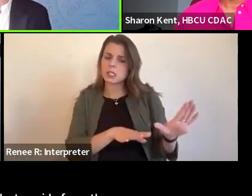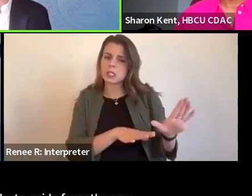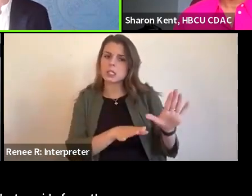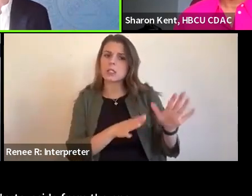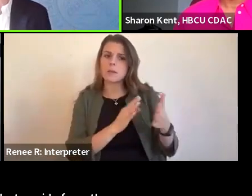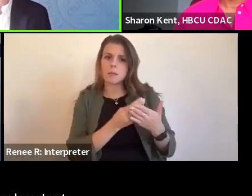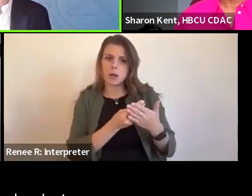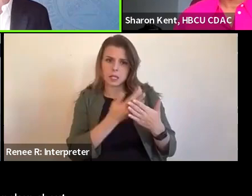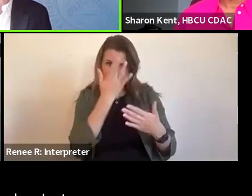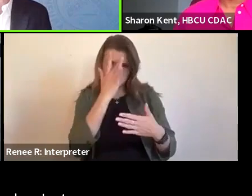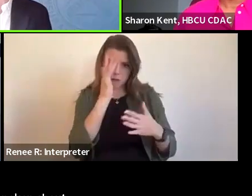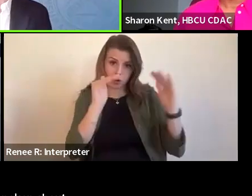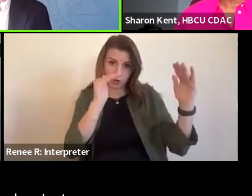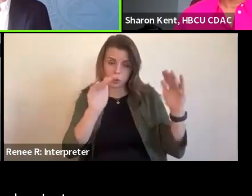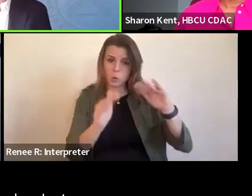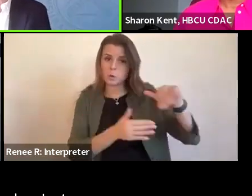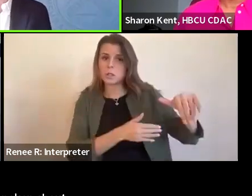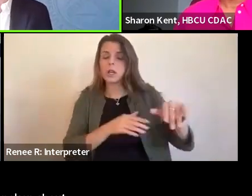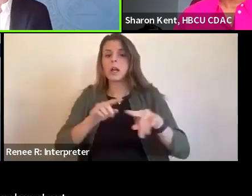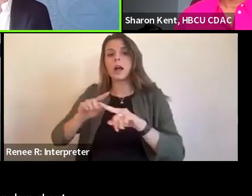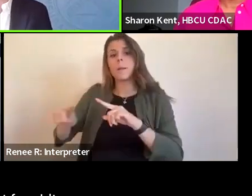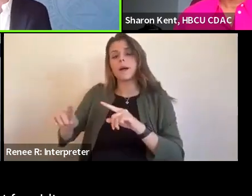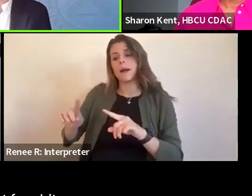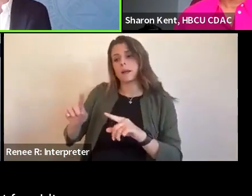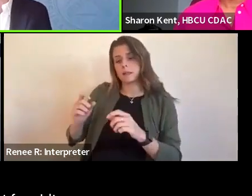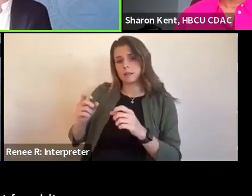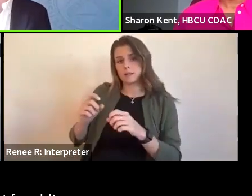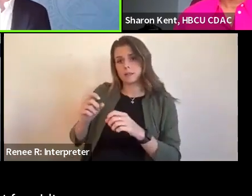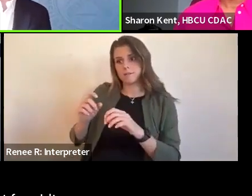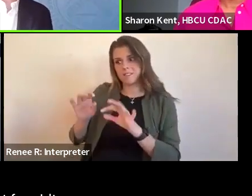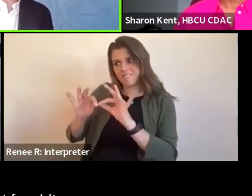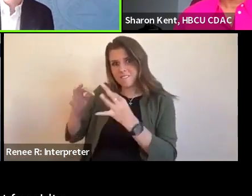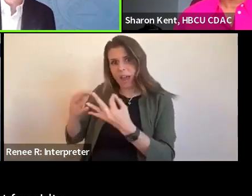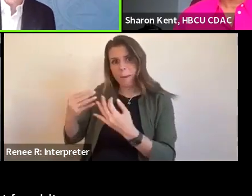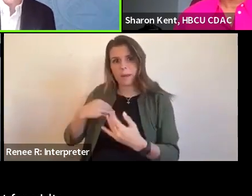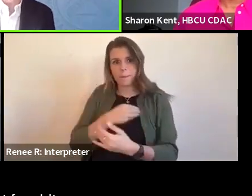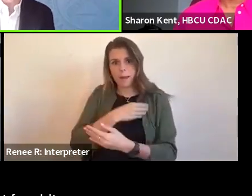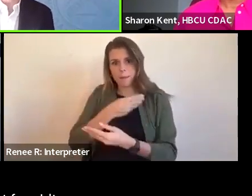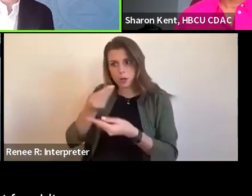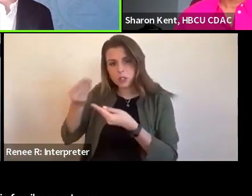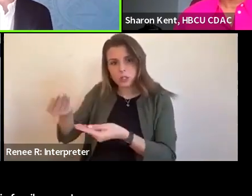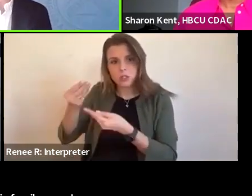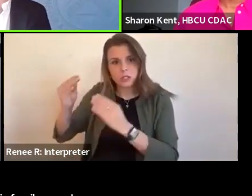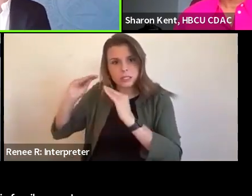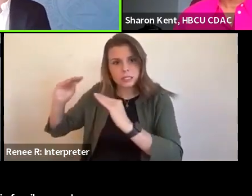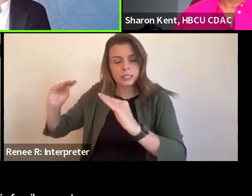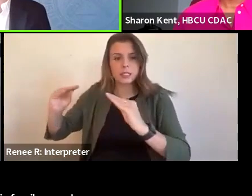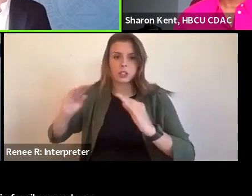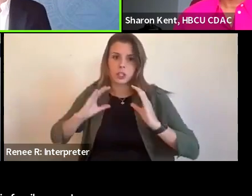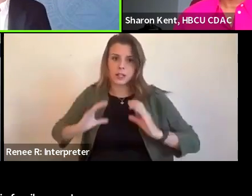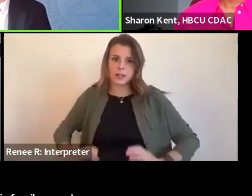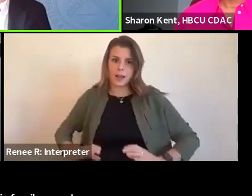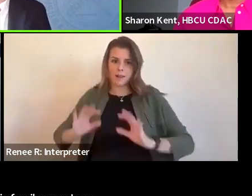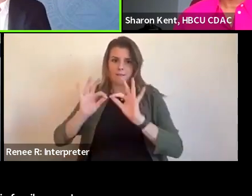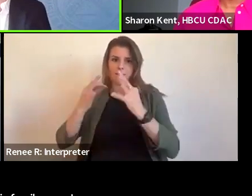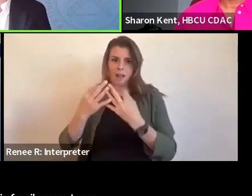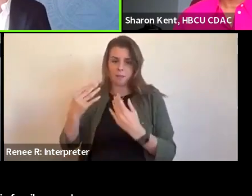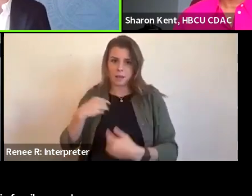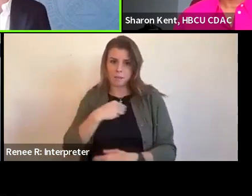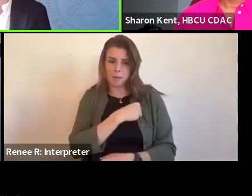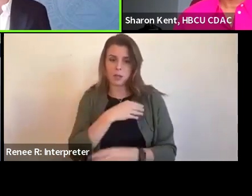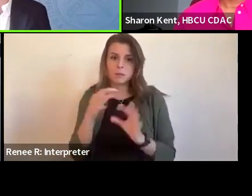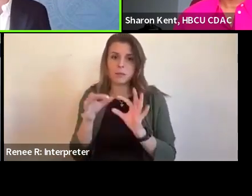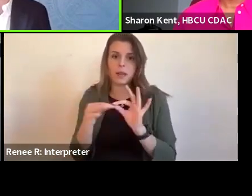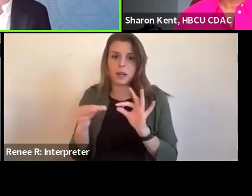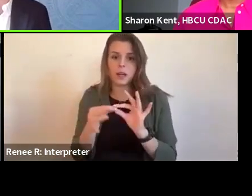for adults. They can help their family members of their clients by mentioning things such